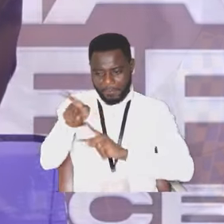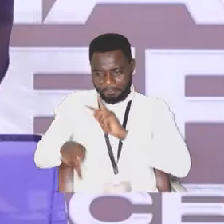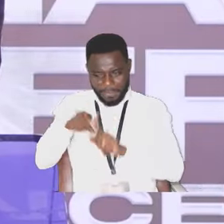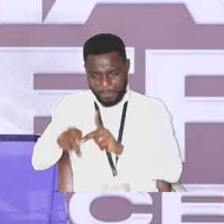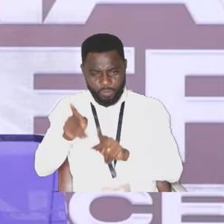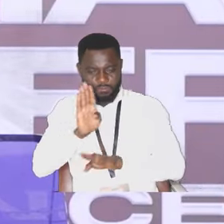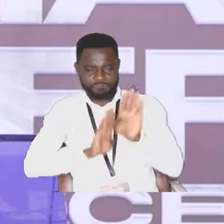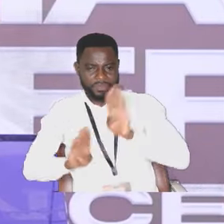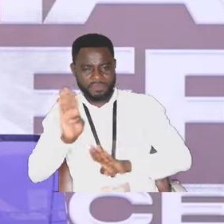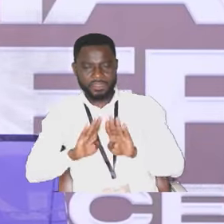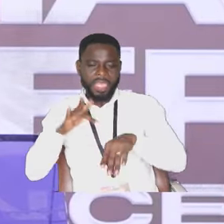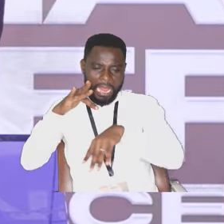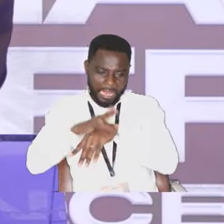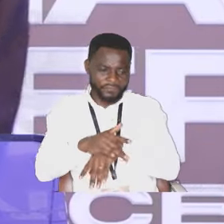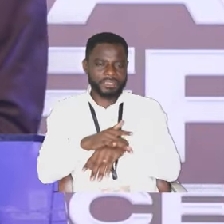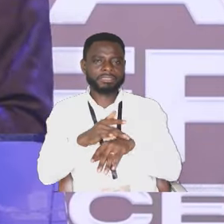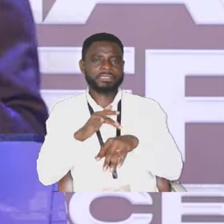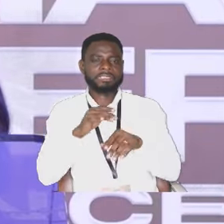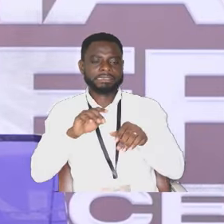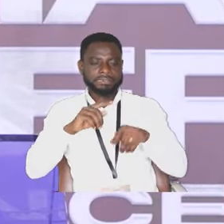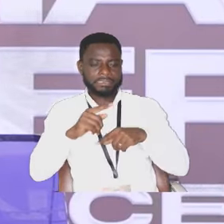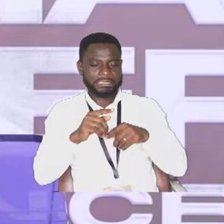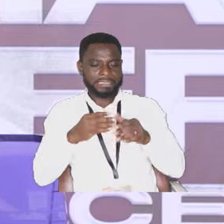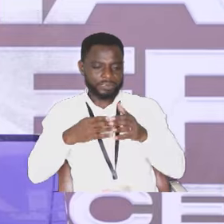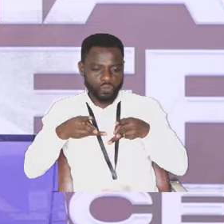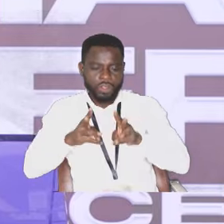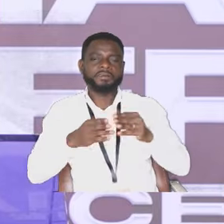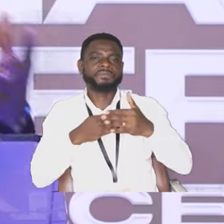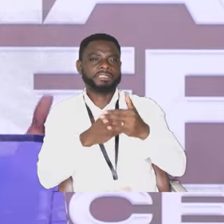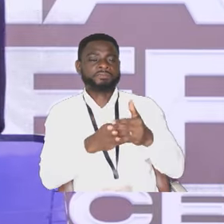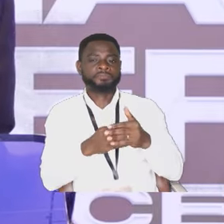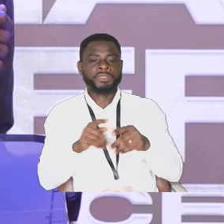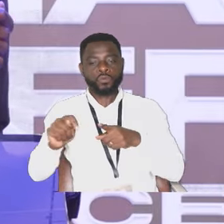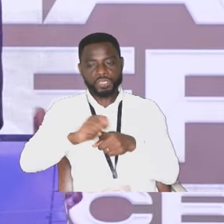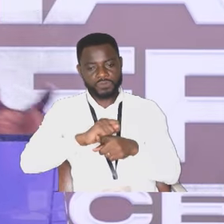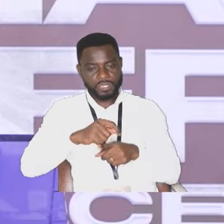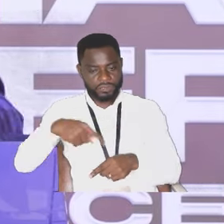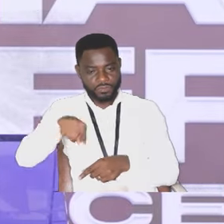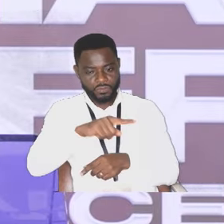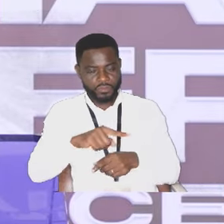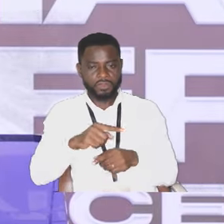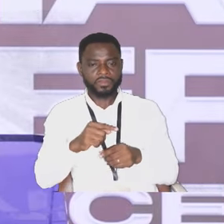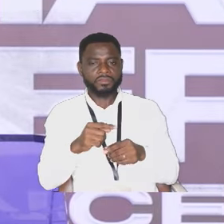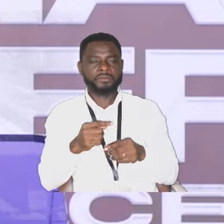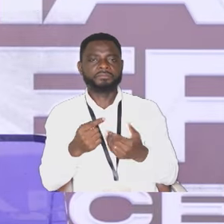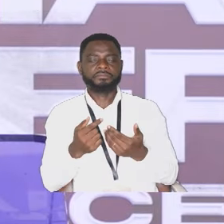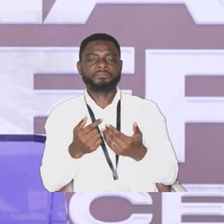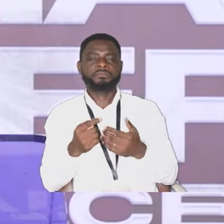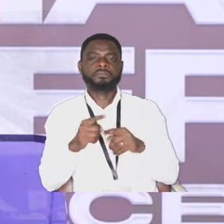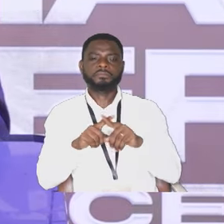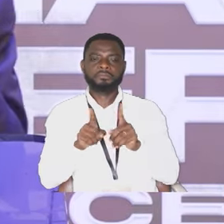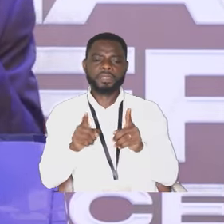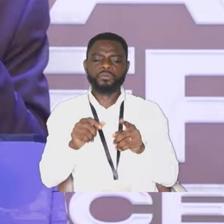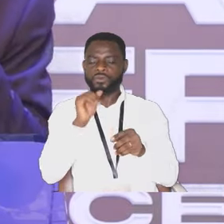the people's behavior also affected his leadership. So if we train you alone and we don't have a platform where